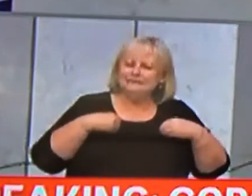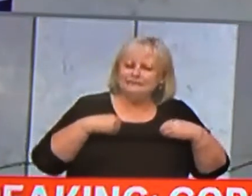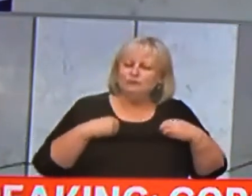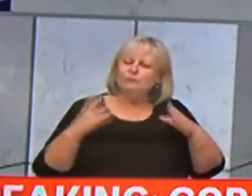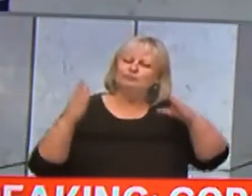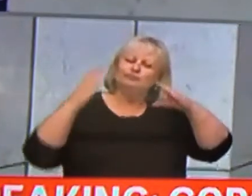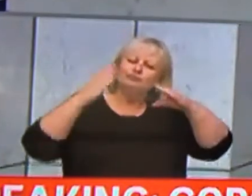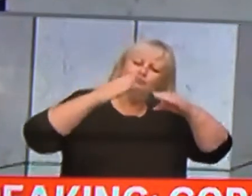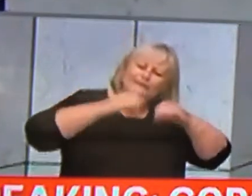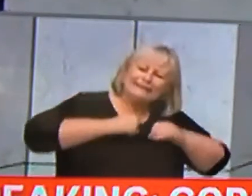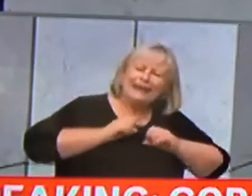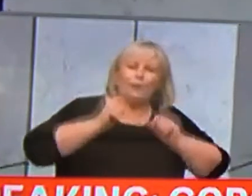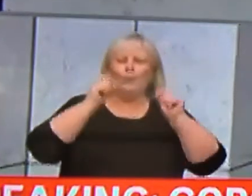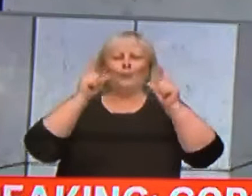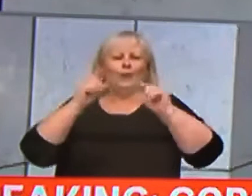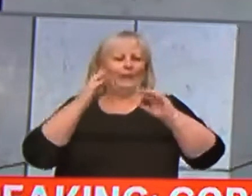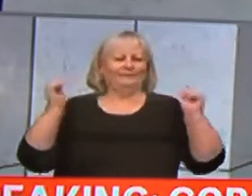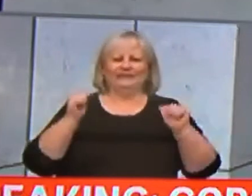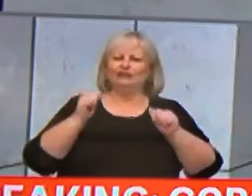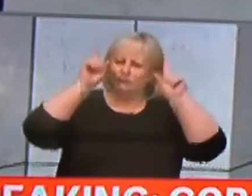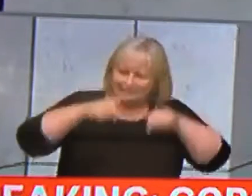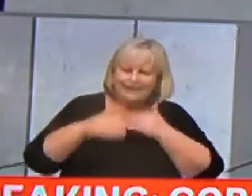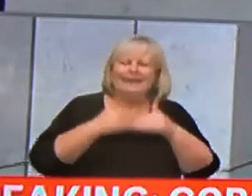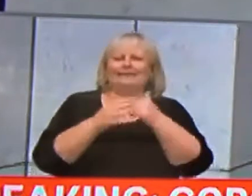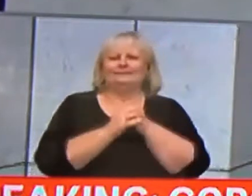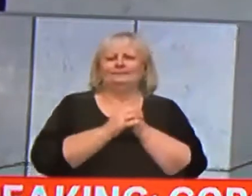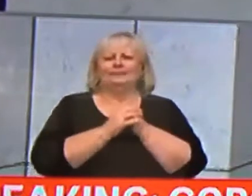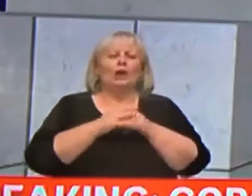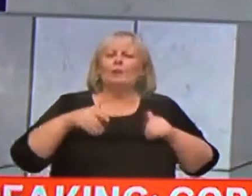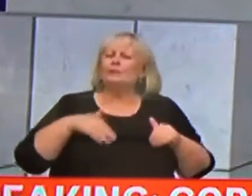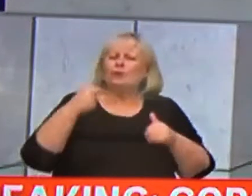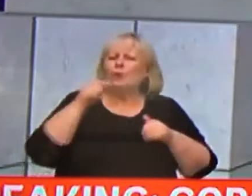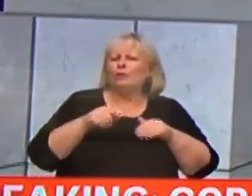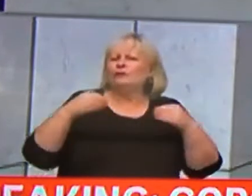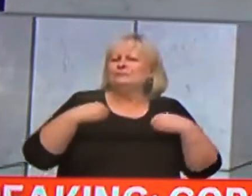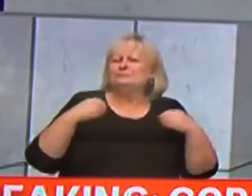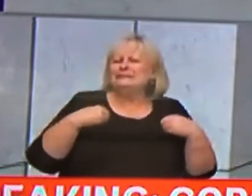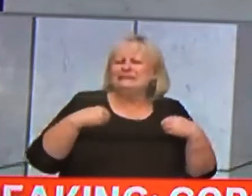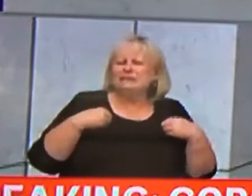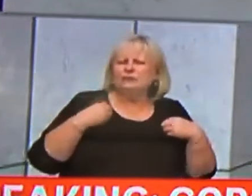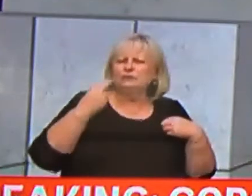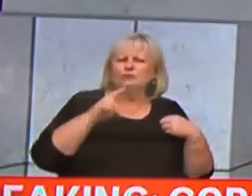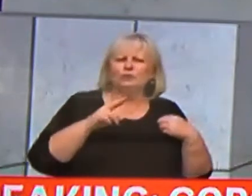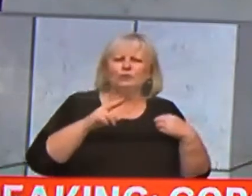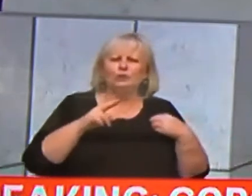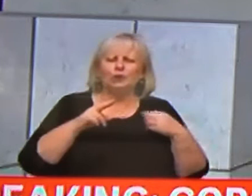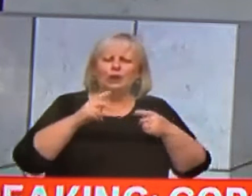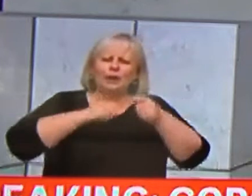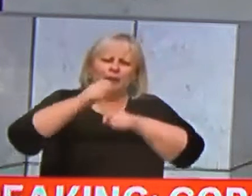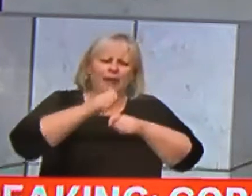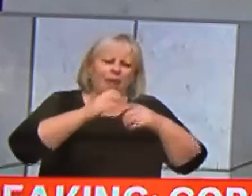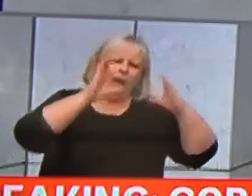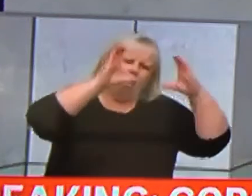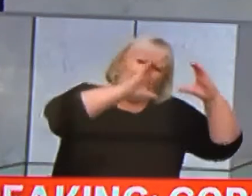again. And we do not want, over the course of the next 6 months, or as long as it takes, for those businesses to be so saddled by